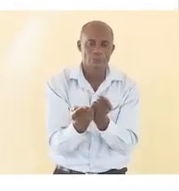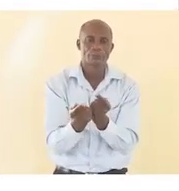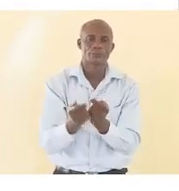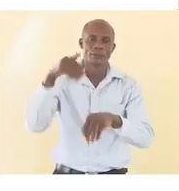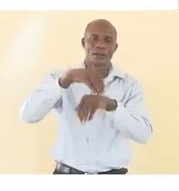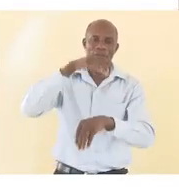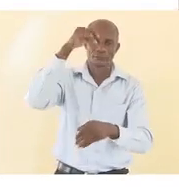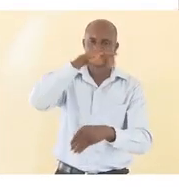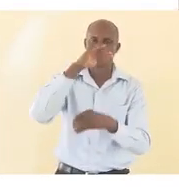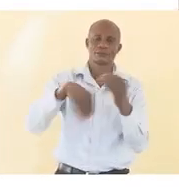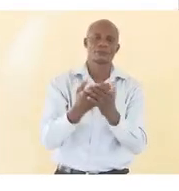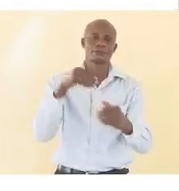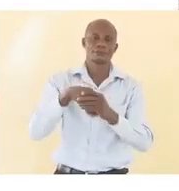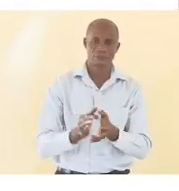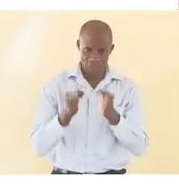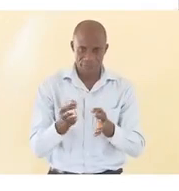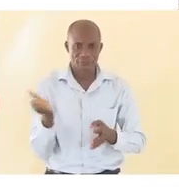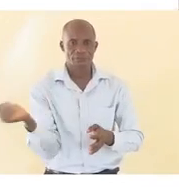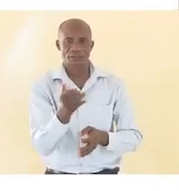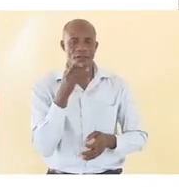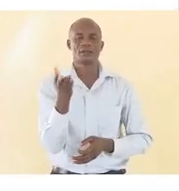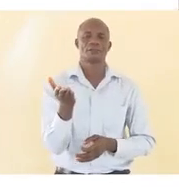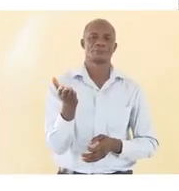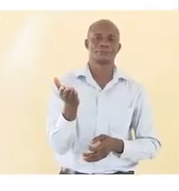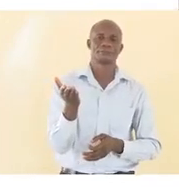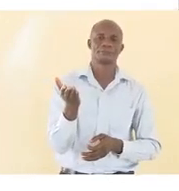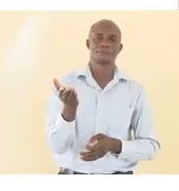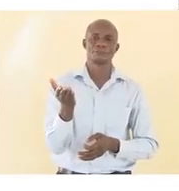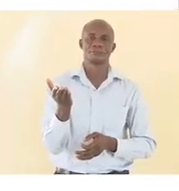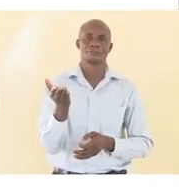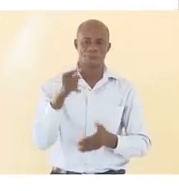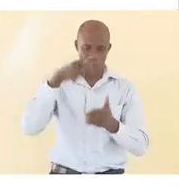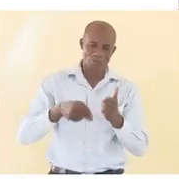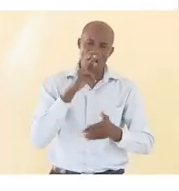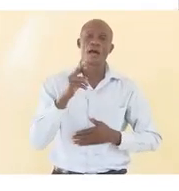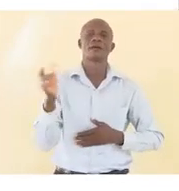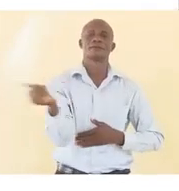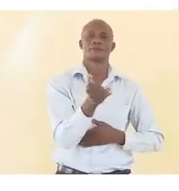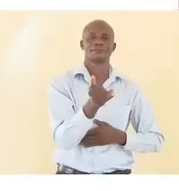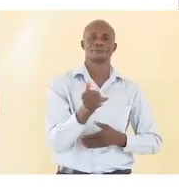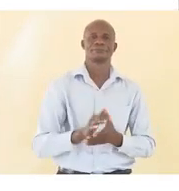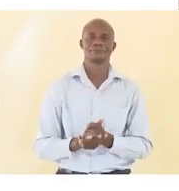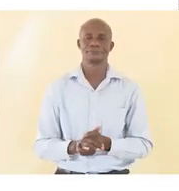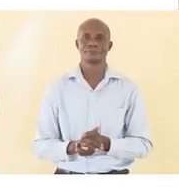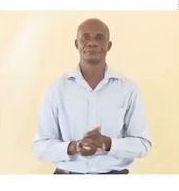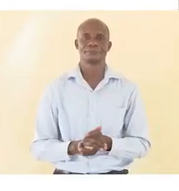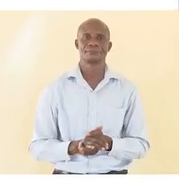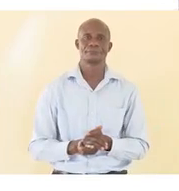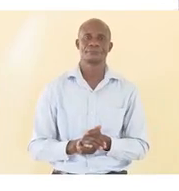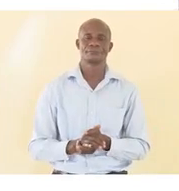Christian community? If there are such ingredients, what are they?